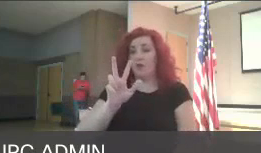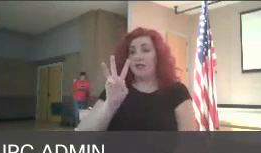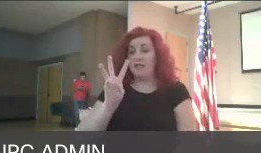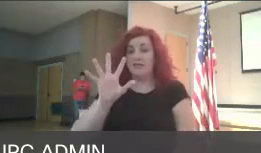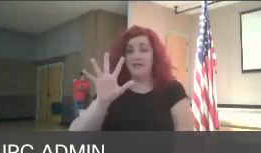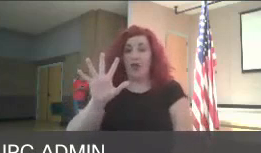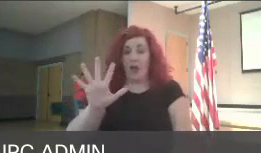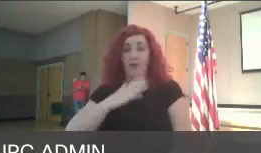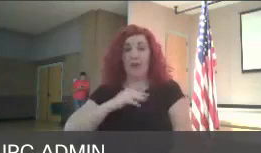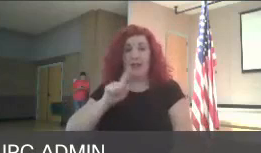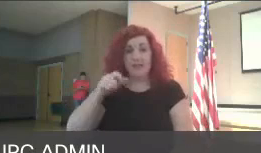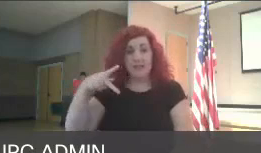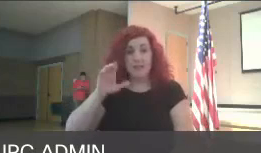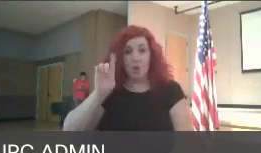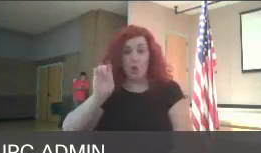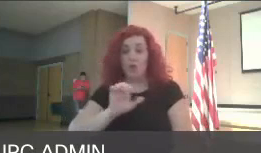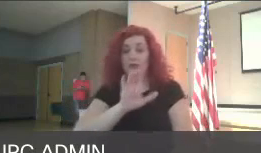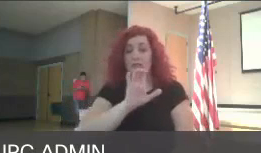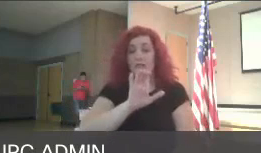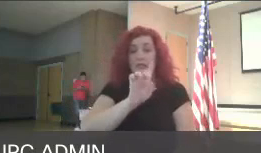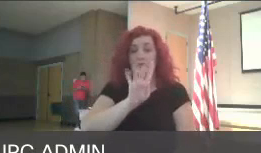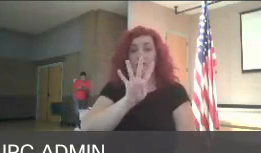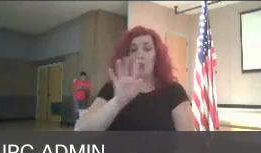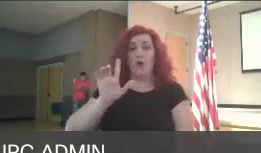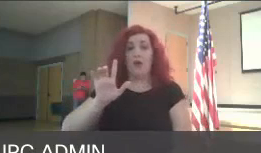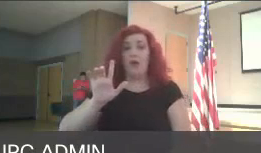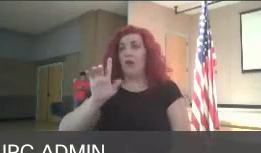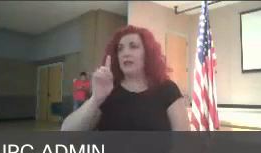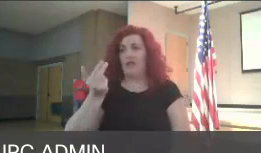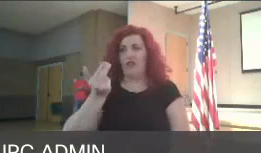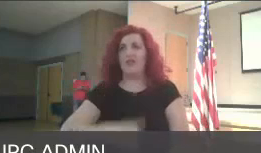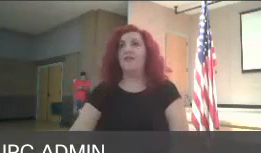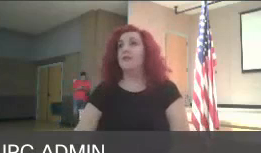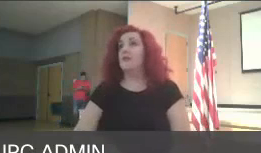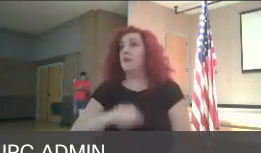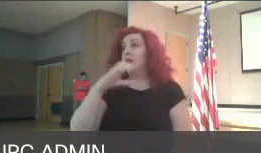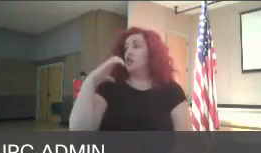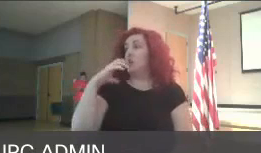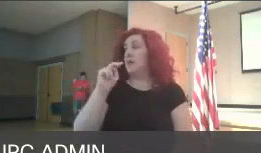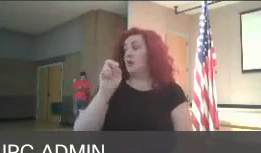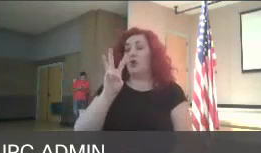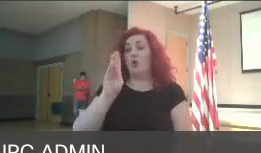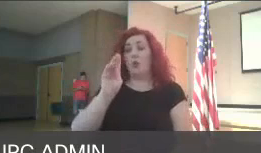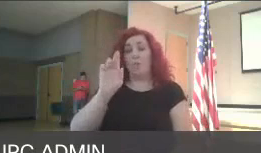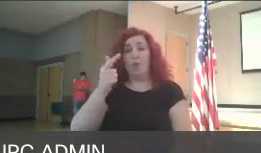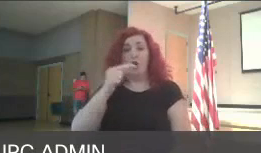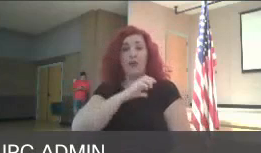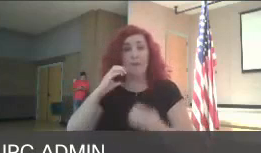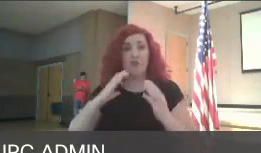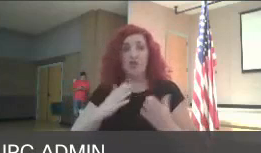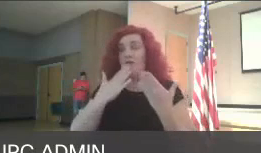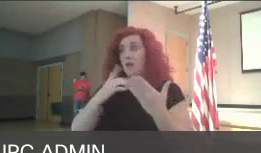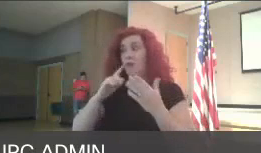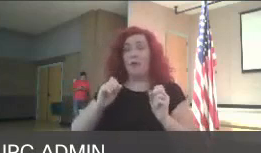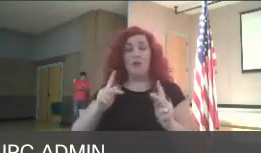zip. And I'm in CD4 and LD13. Chairman Newberg and commissioners, thank you for the opportunity to share my